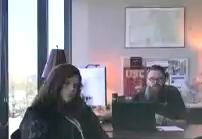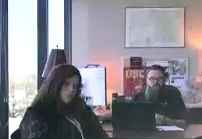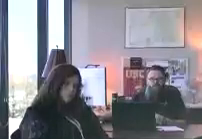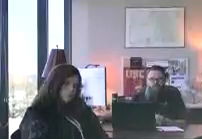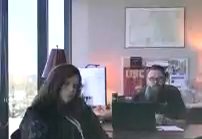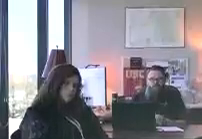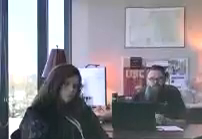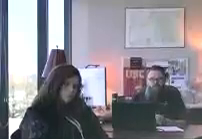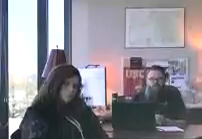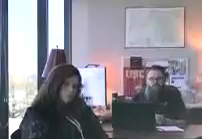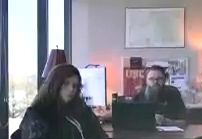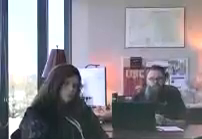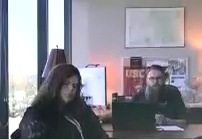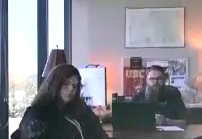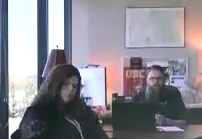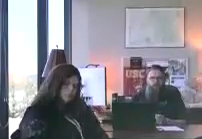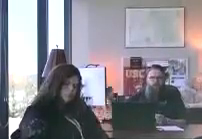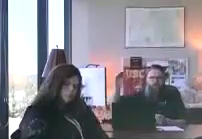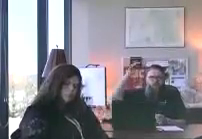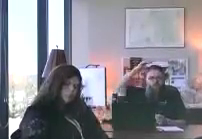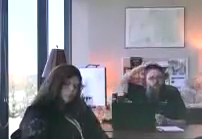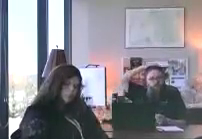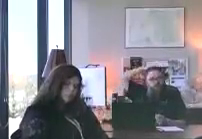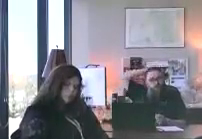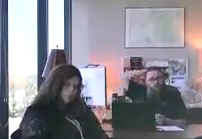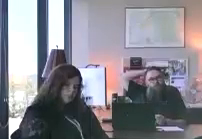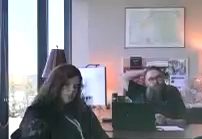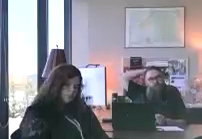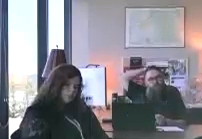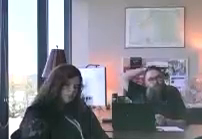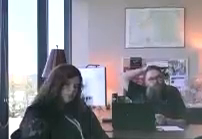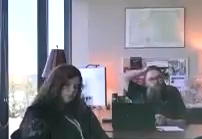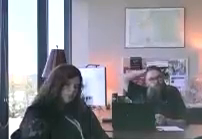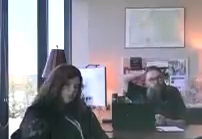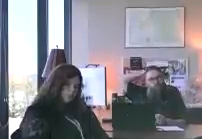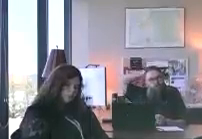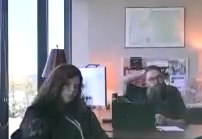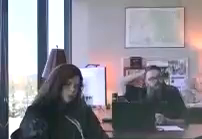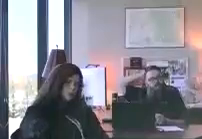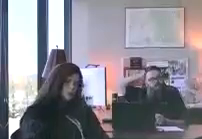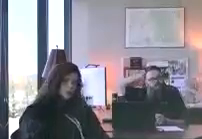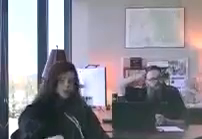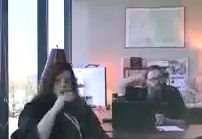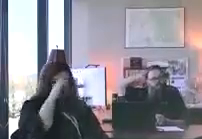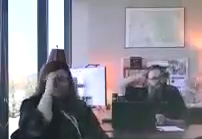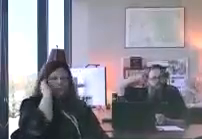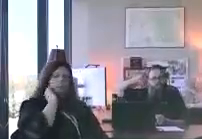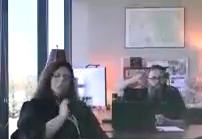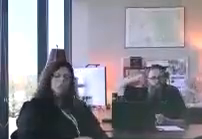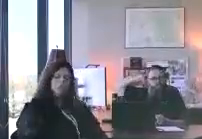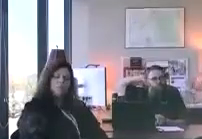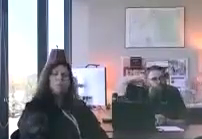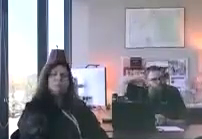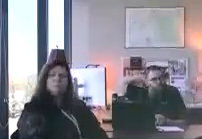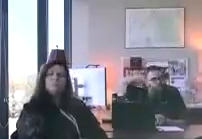source documentation that you will need as providers. If we switch you over on January 1st to possibly a different